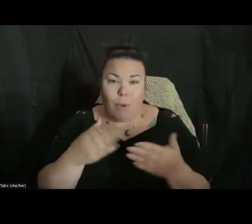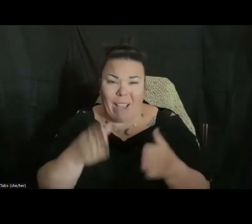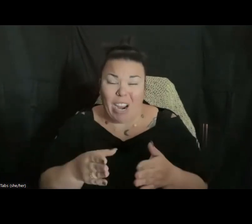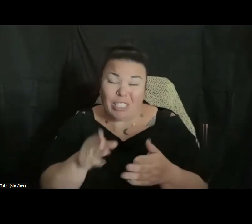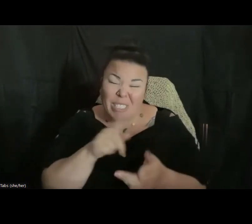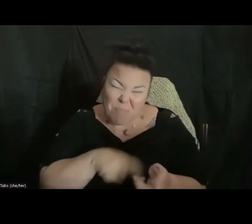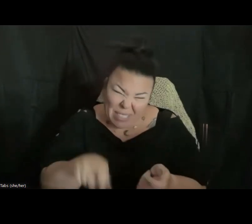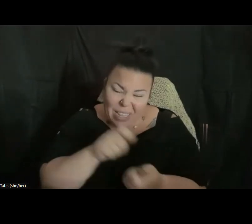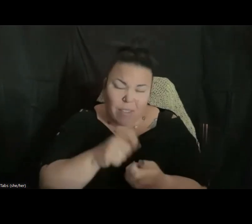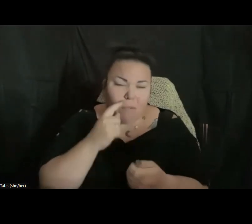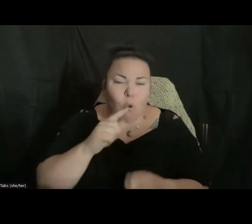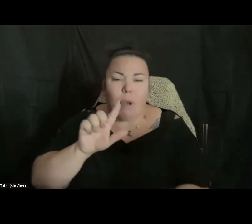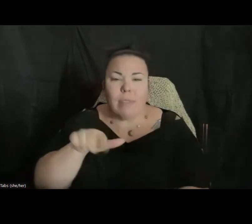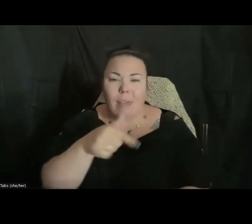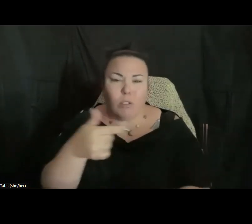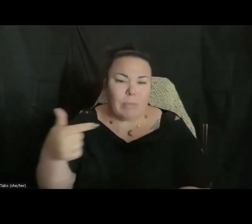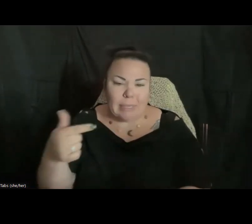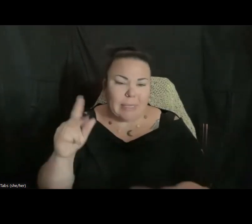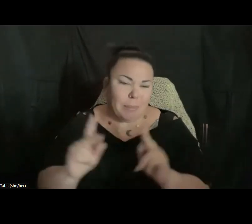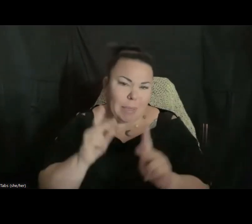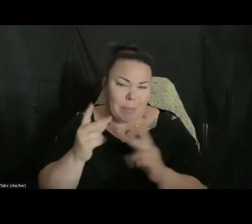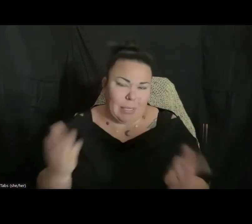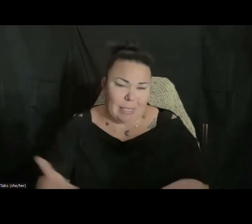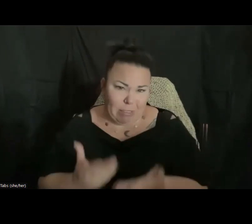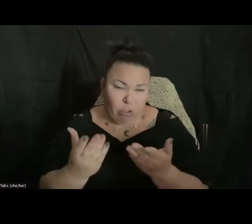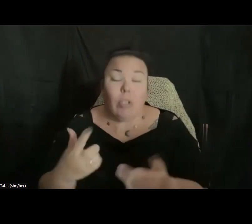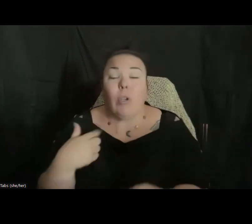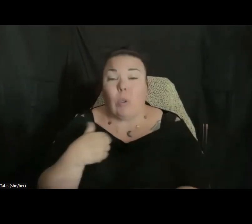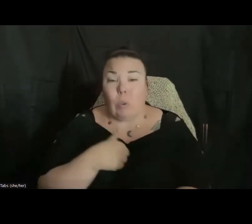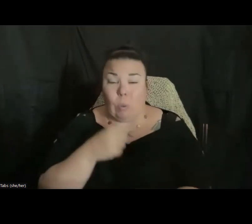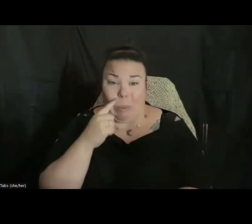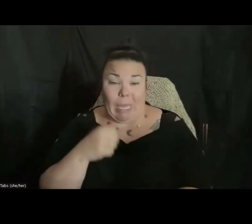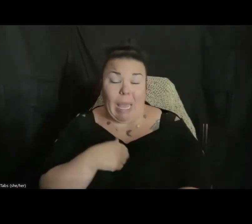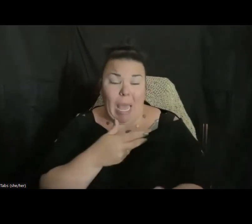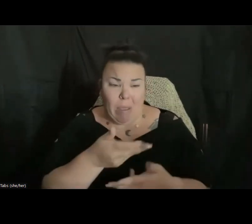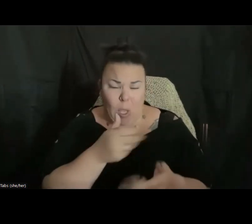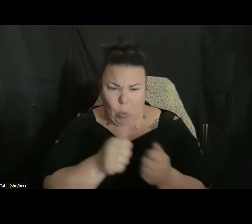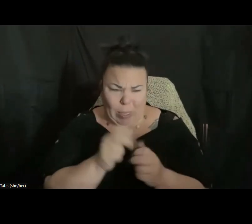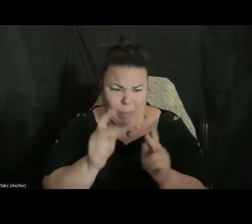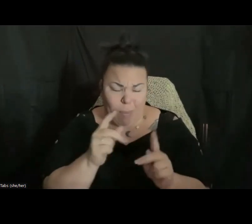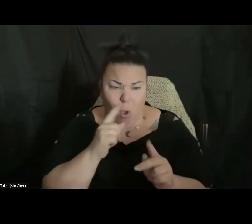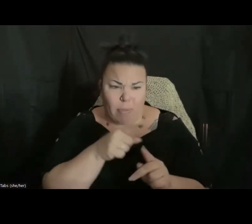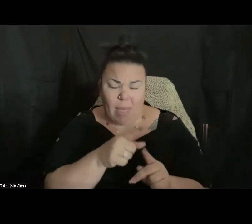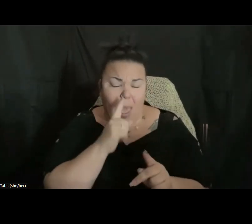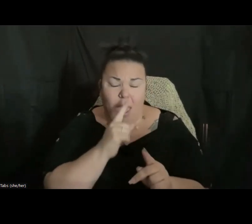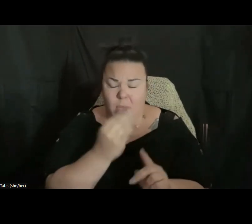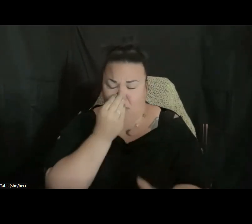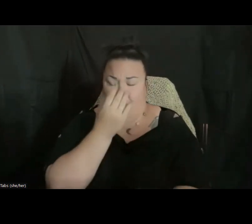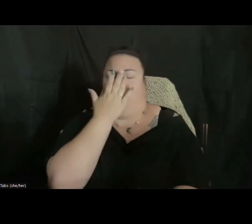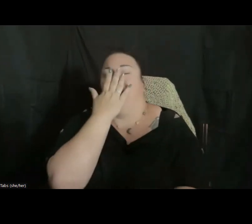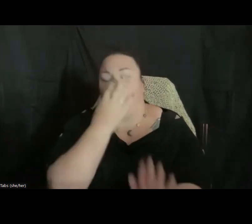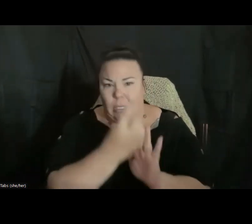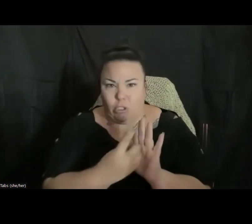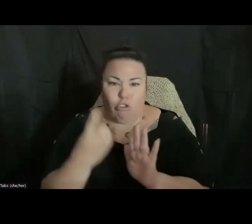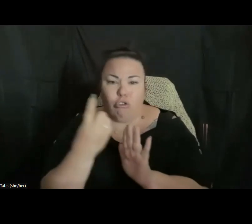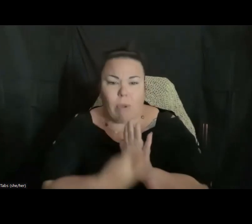communities. We worked with folks who have experienced blatant discrimination when they have attempted to access healthcare